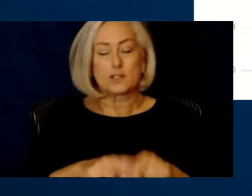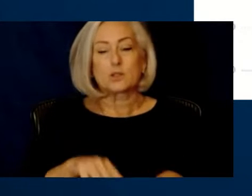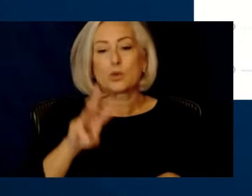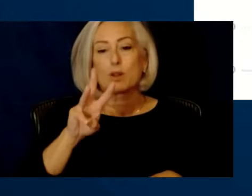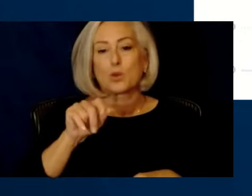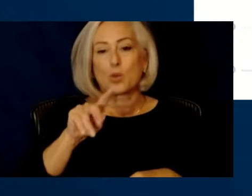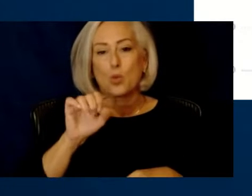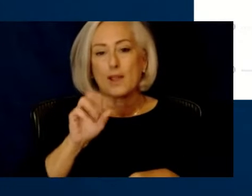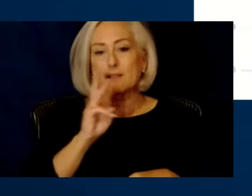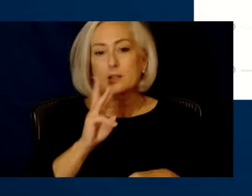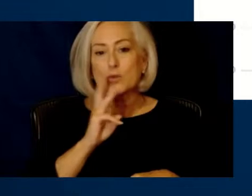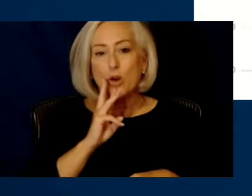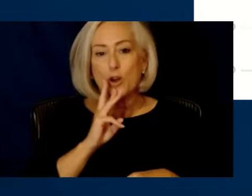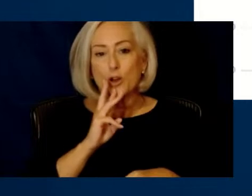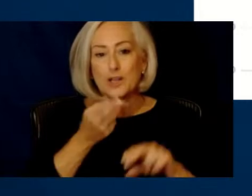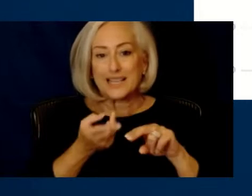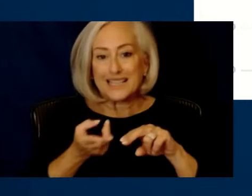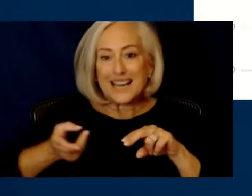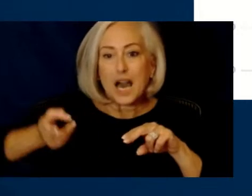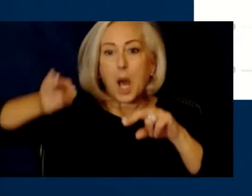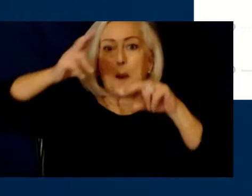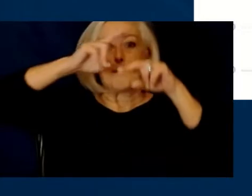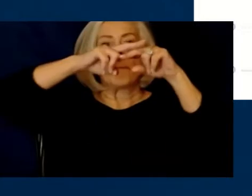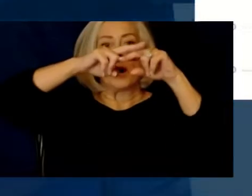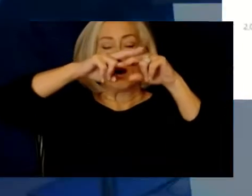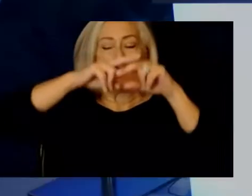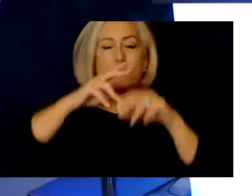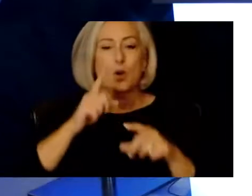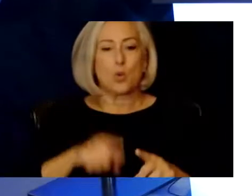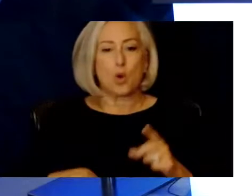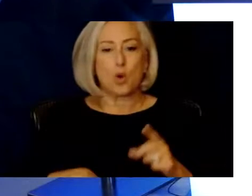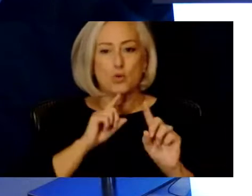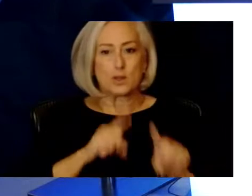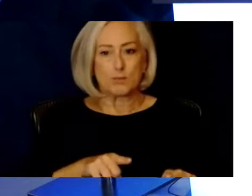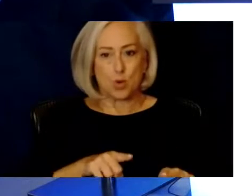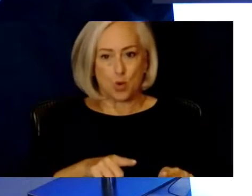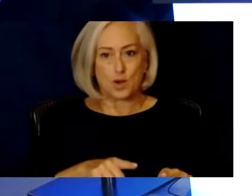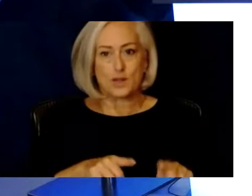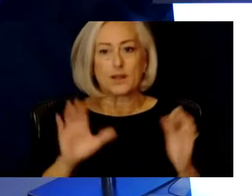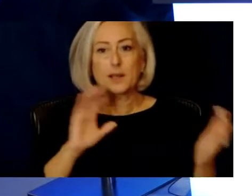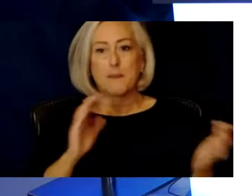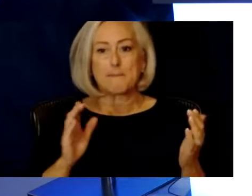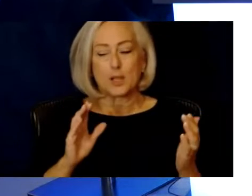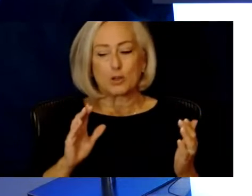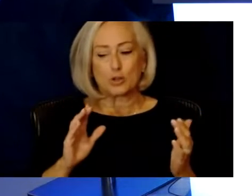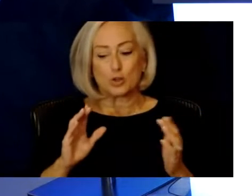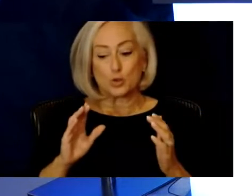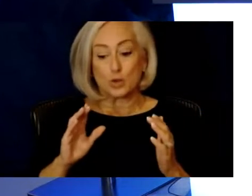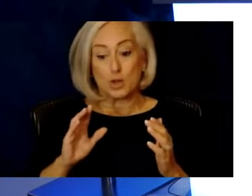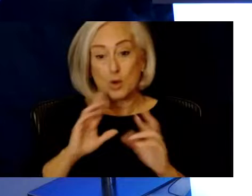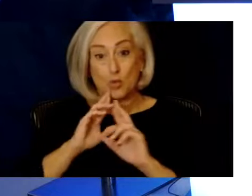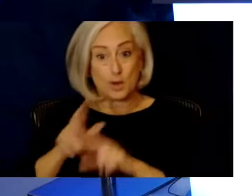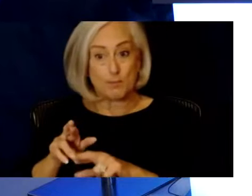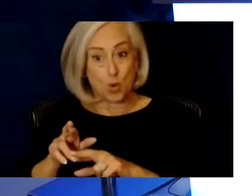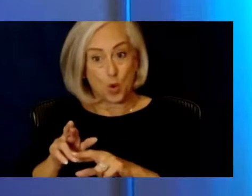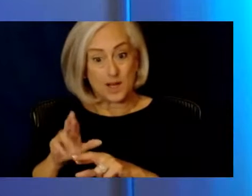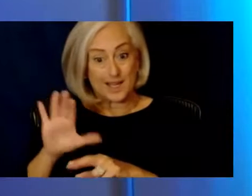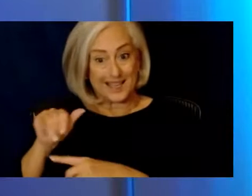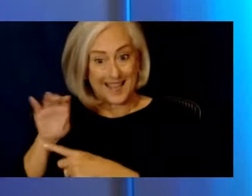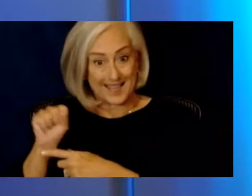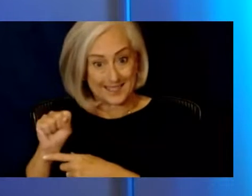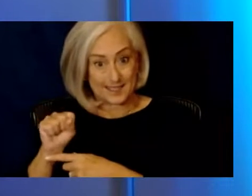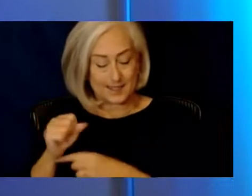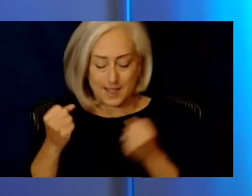is above what we're detecting in reported cases. So we know that testing is underreported. A lot of people using